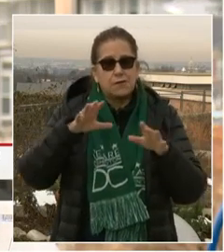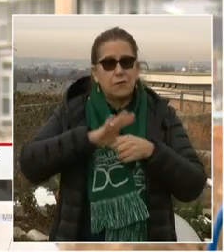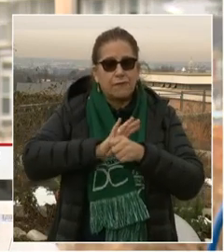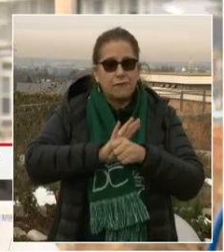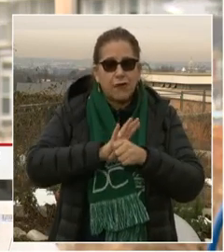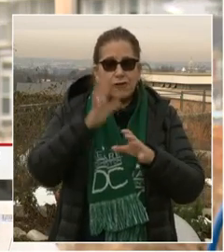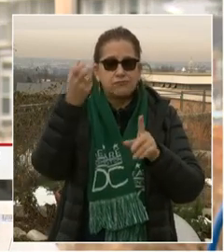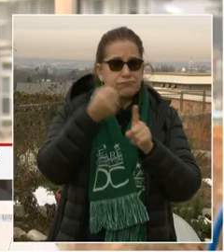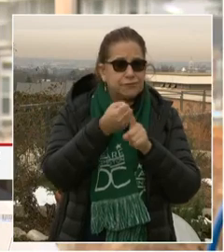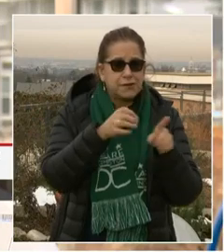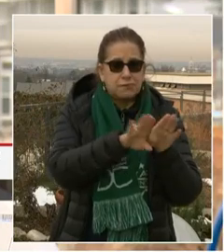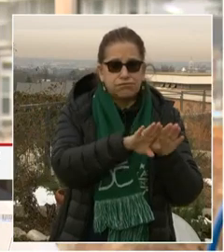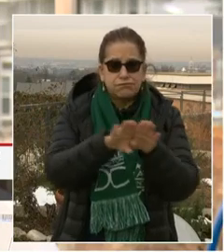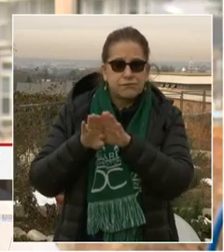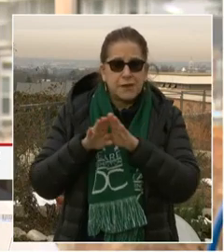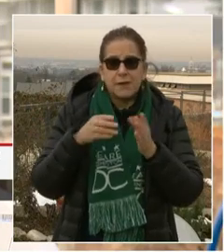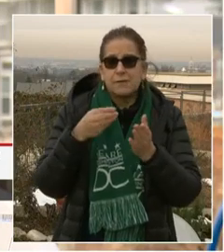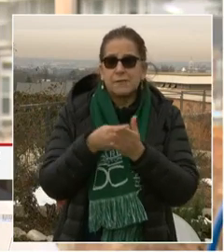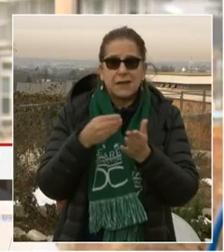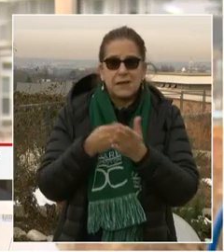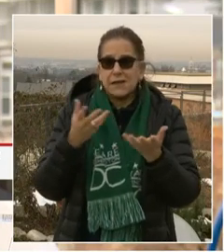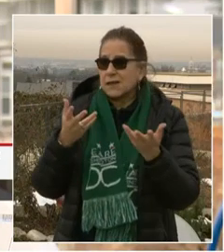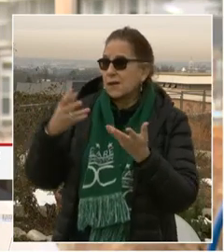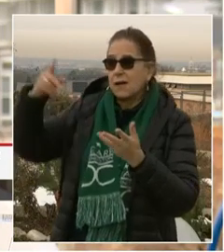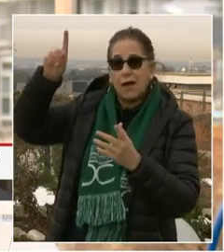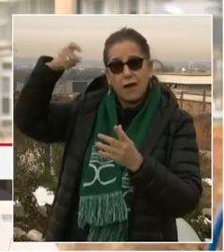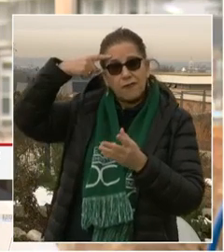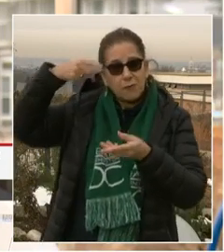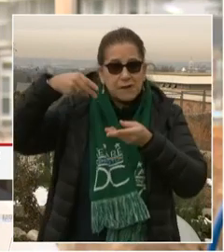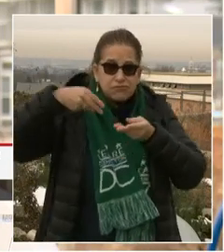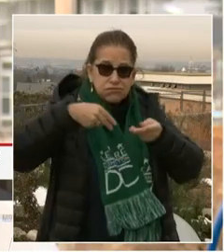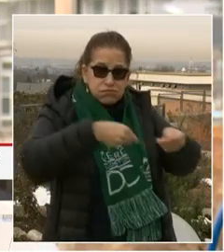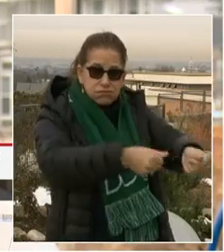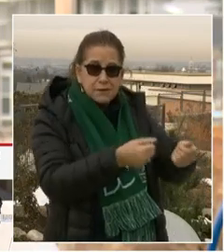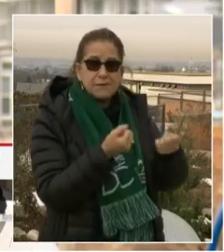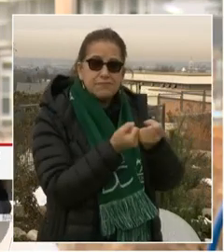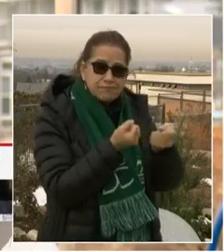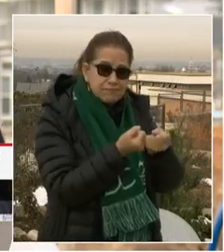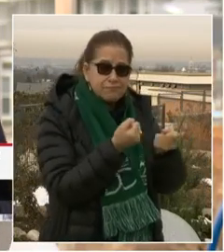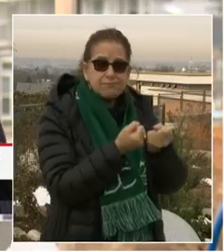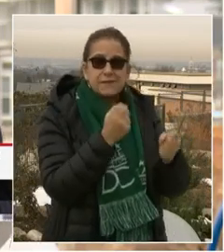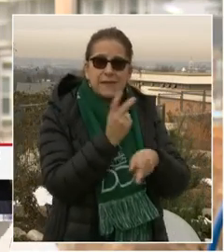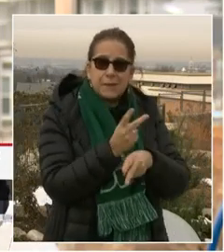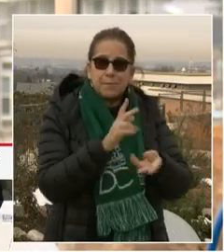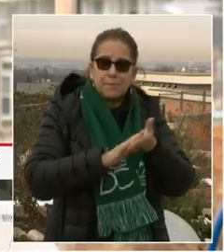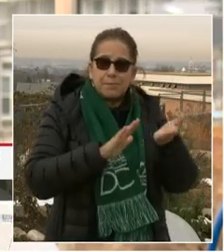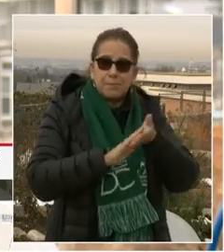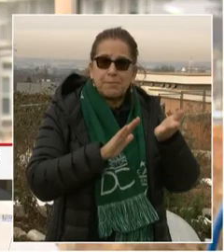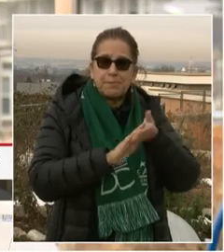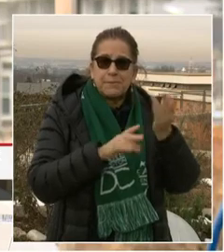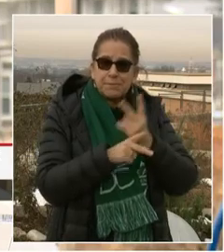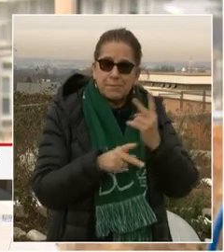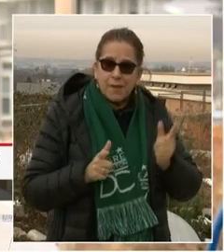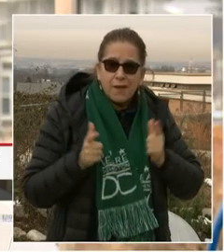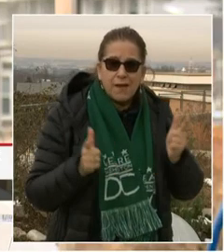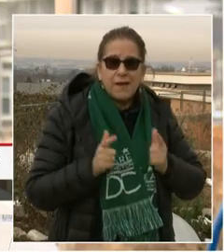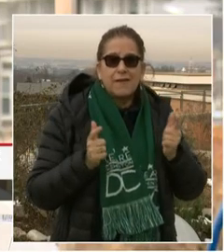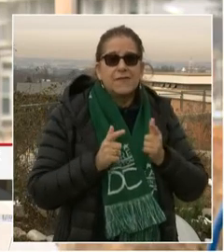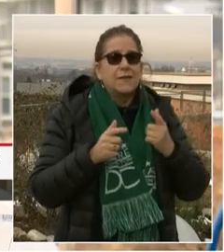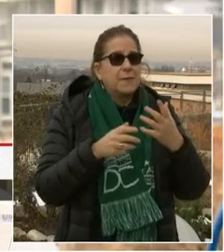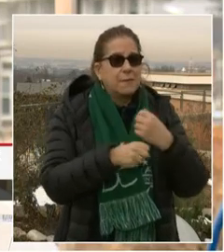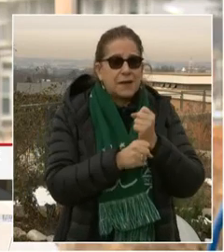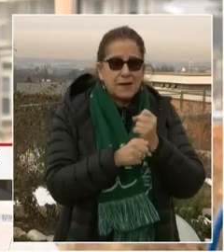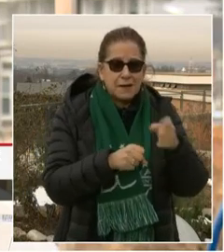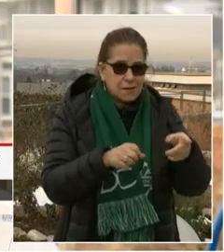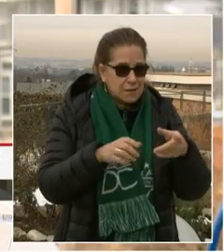survive this pandemic and come out at the other end with more seats and more quality seats.